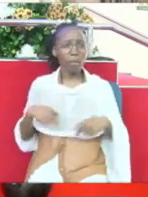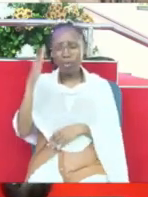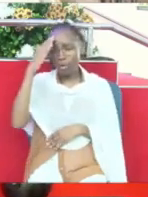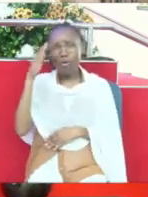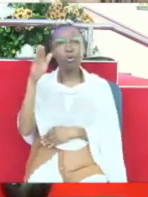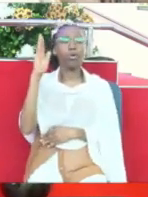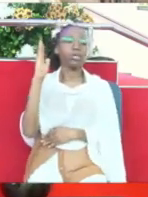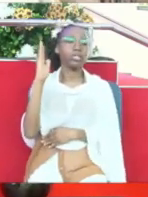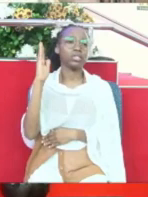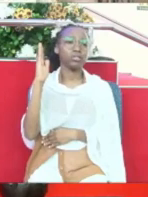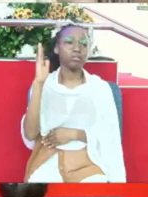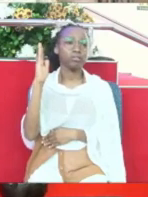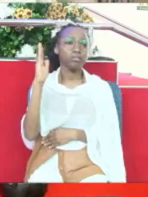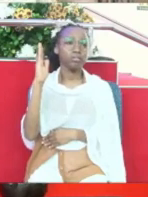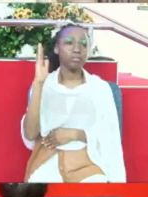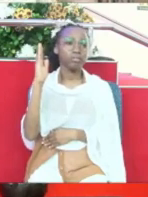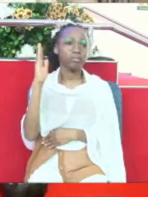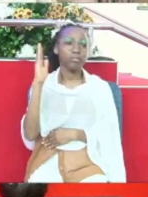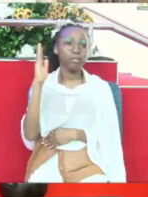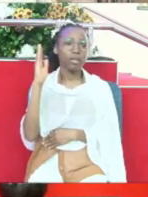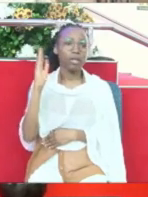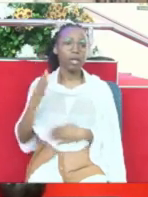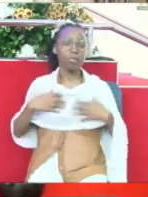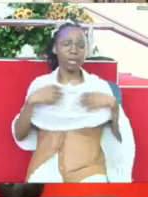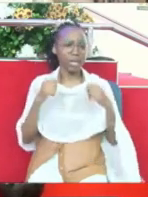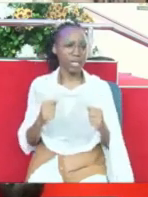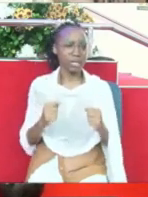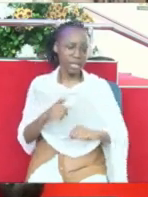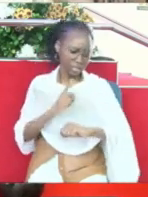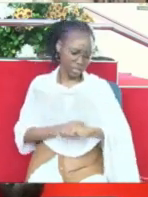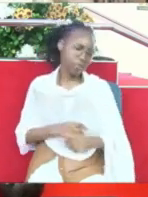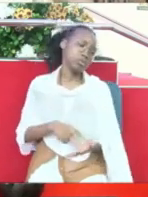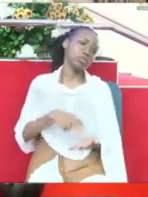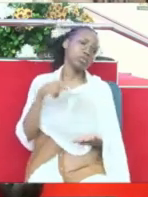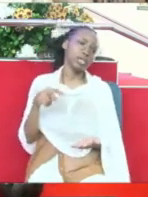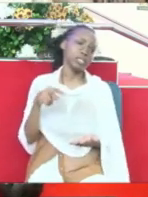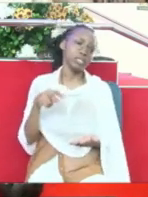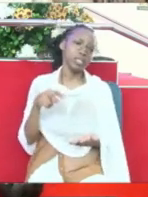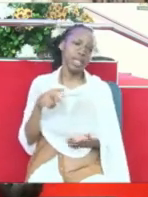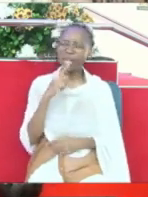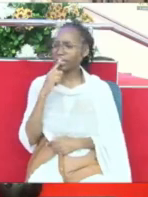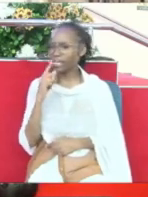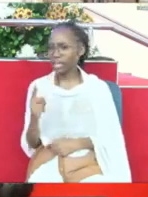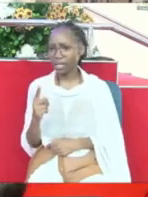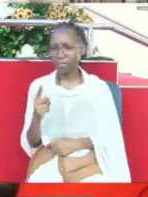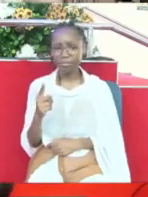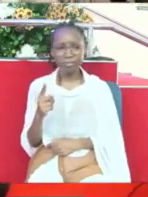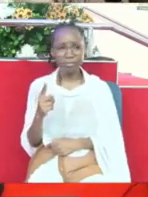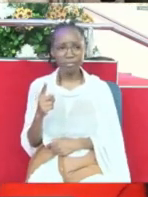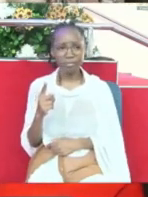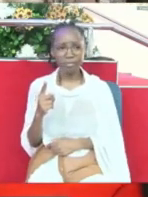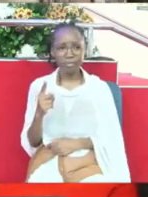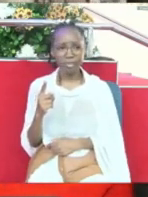ambao wanaamini. And you are a believer. Na wewe ni muumini unaamini. It is time to rise up. Ni wakati wa kuinuka. And decree and declare. Utangaze.